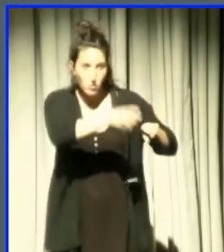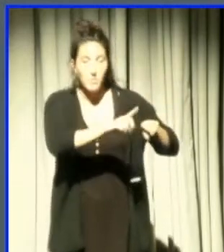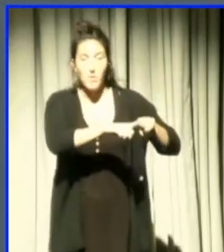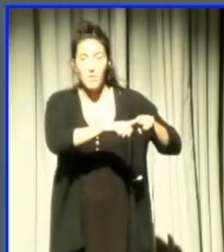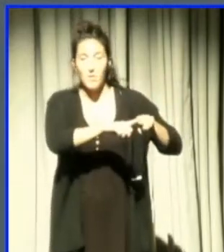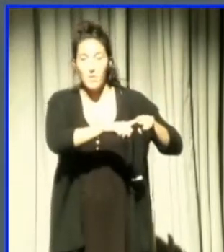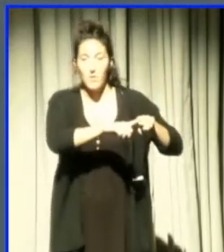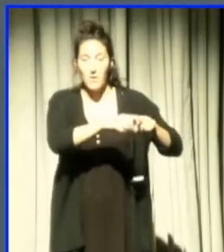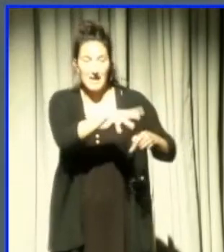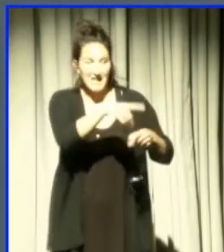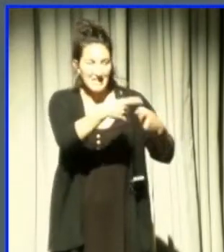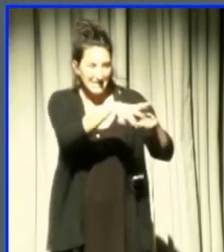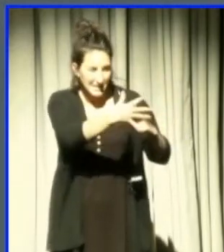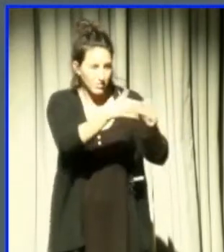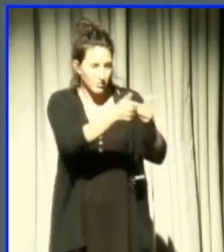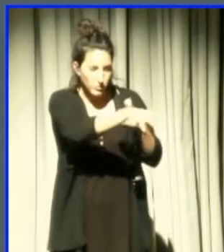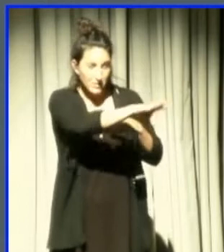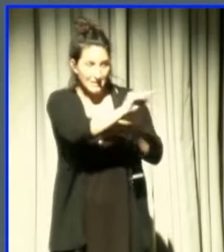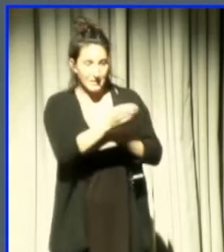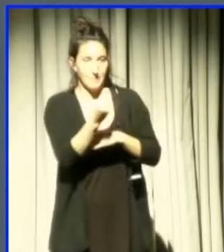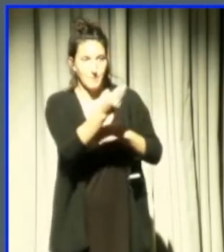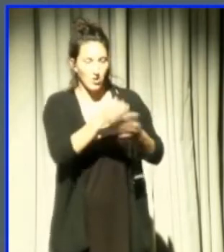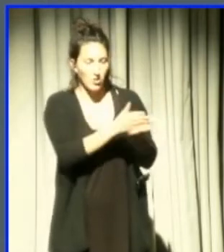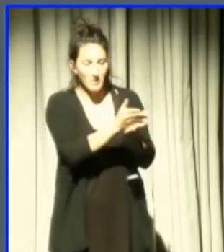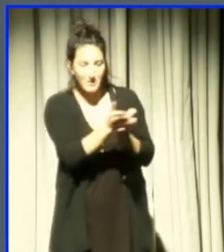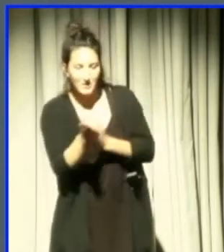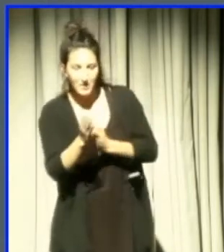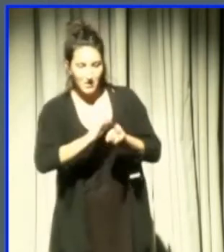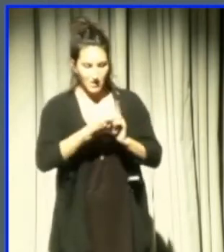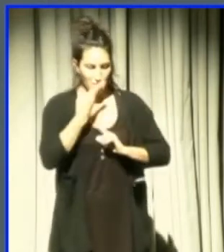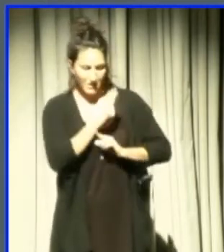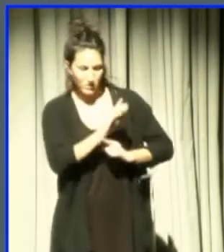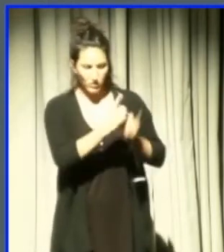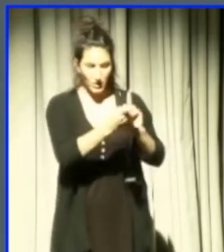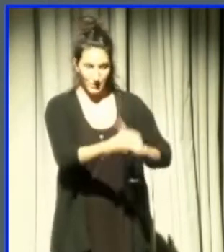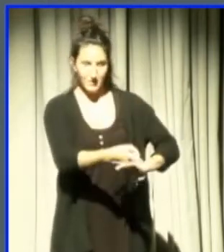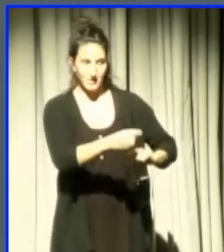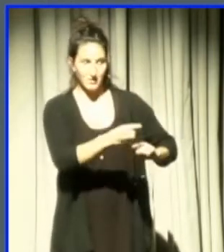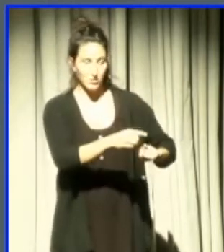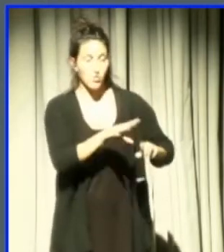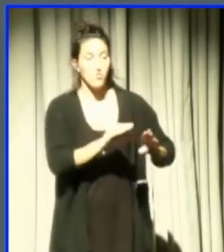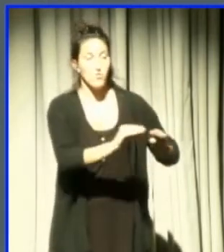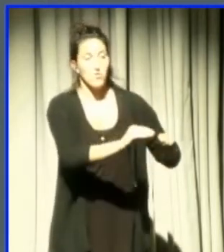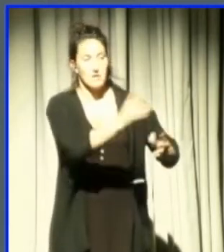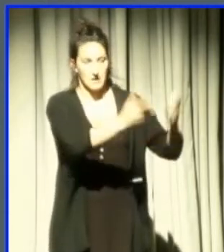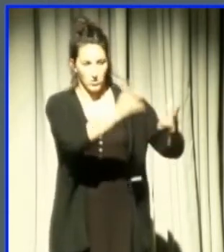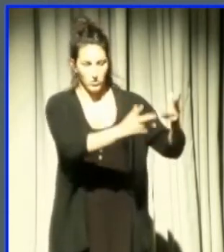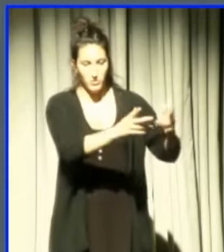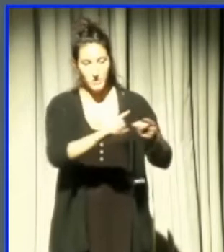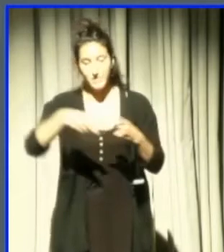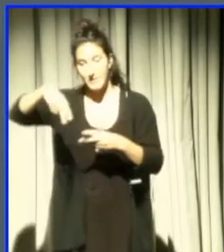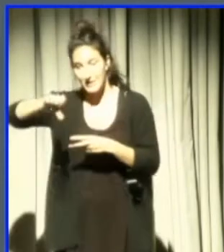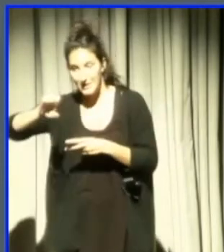are trends, what are changing behaviors, and so on and so forth. So, and Nextatlas, by the way, is built on a